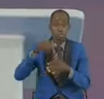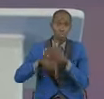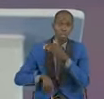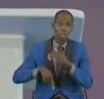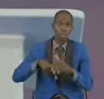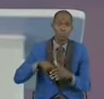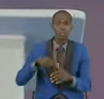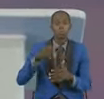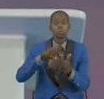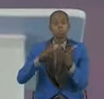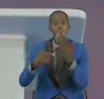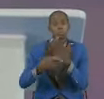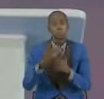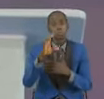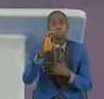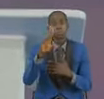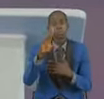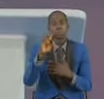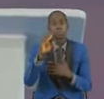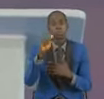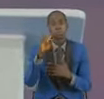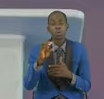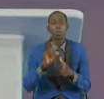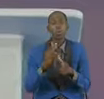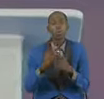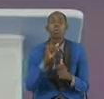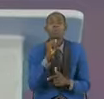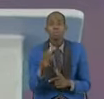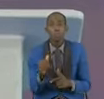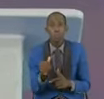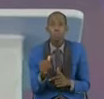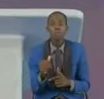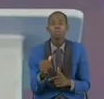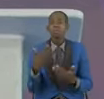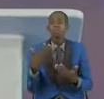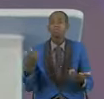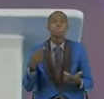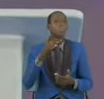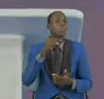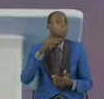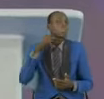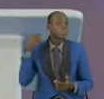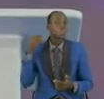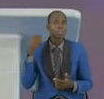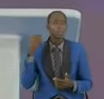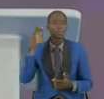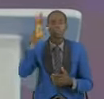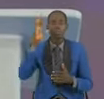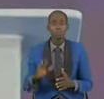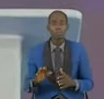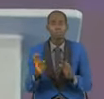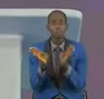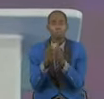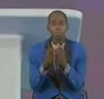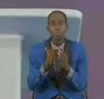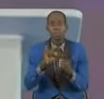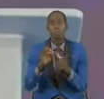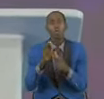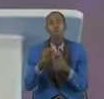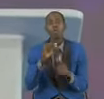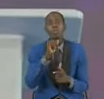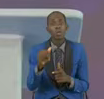or no crusade, ministers conference or no ministers conference, everything